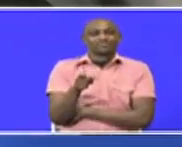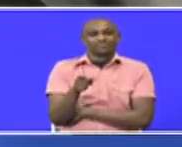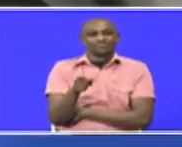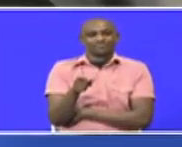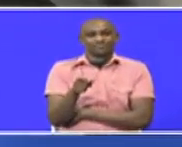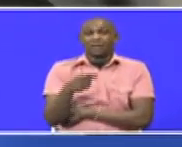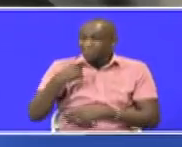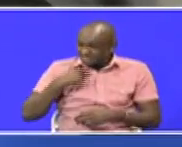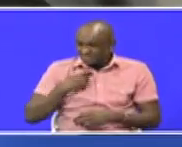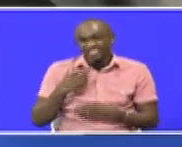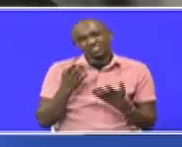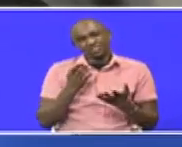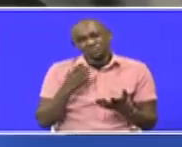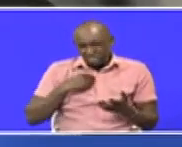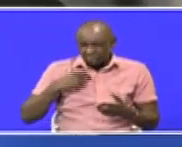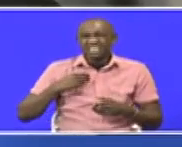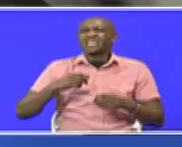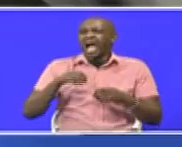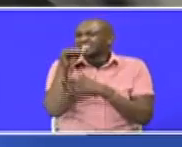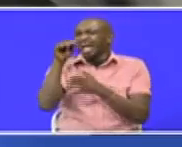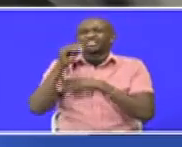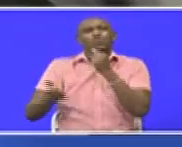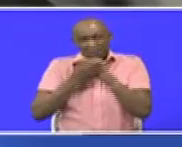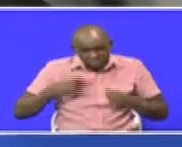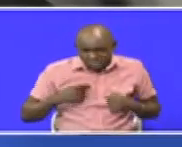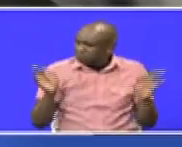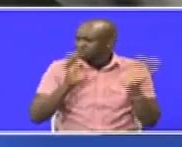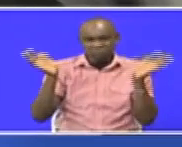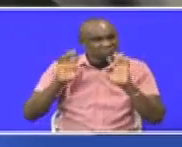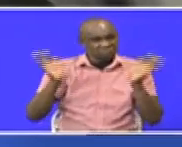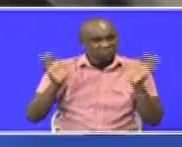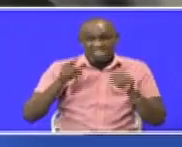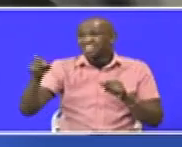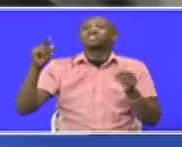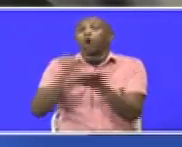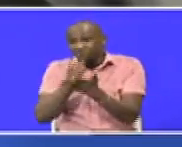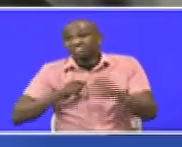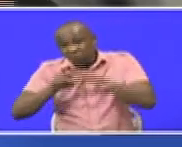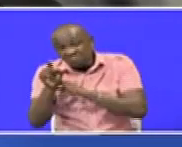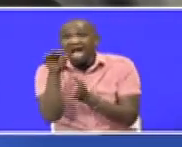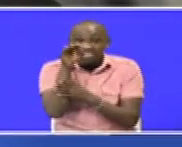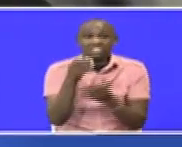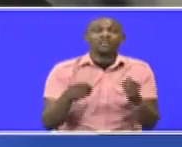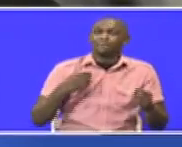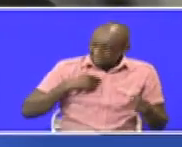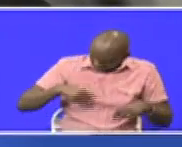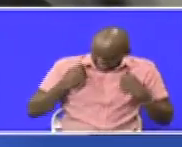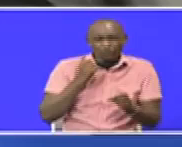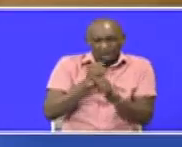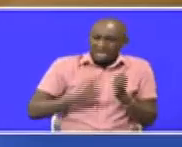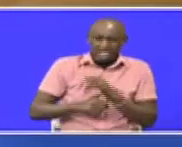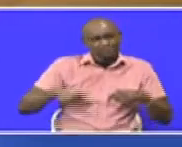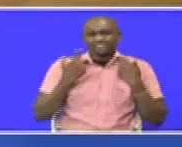not the type of people who will seek for favors, rush to this office, jisukume mwenyewe. I am not the